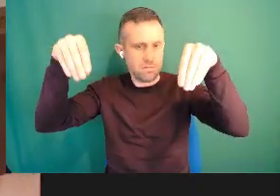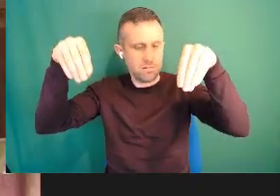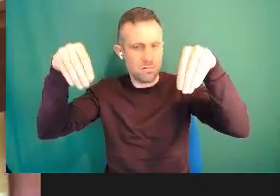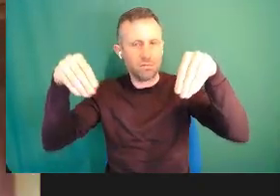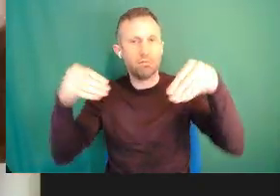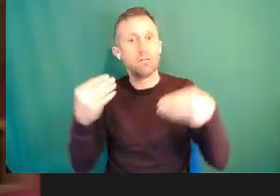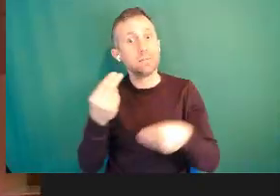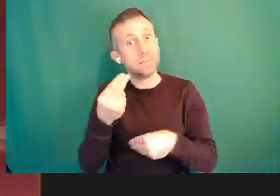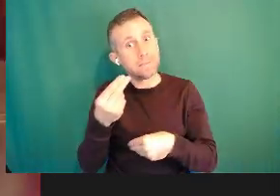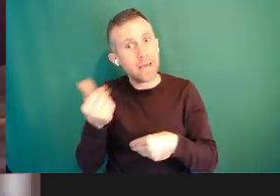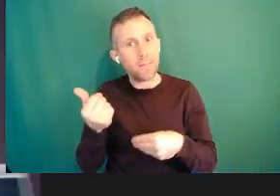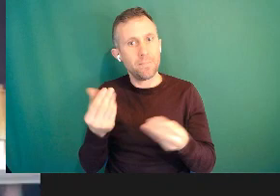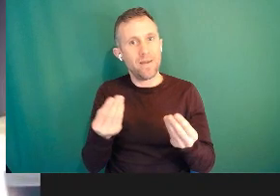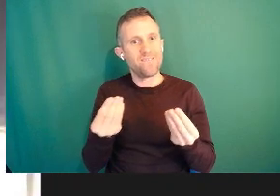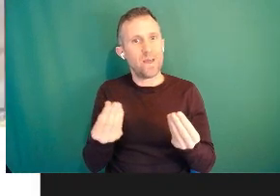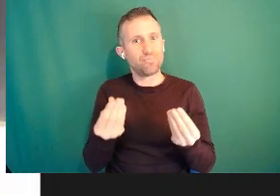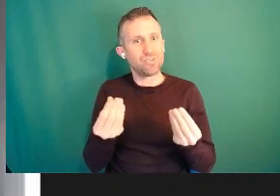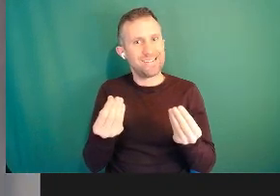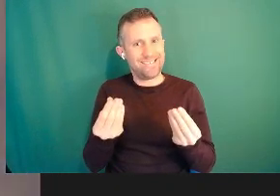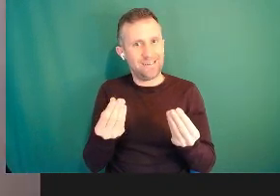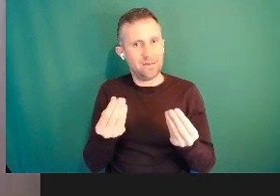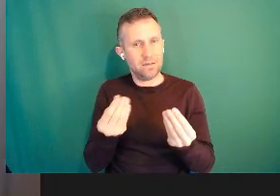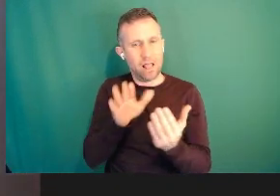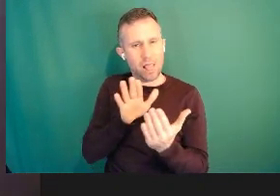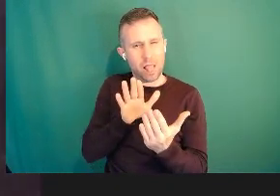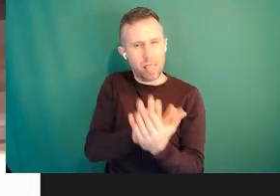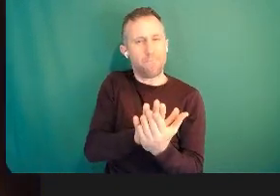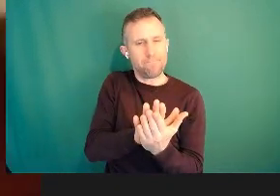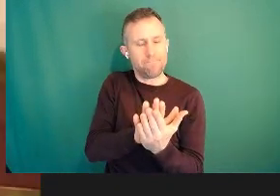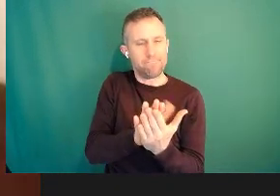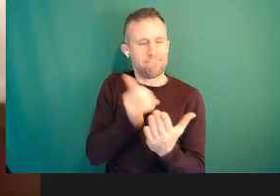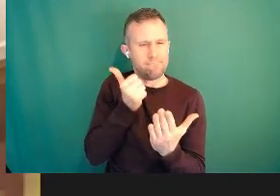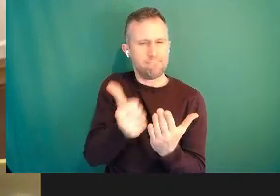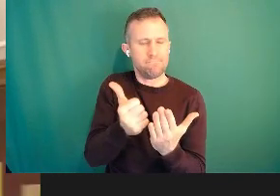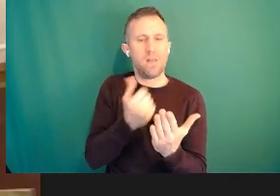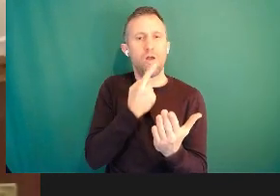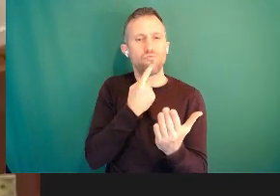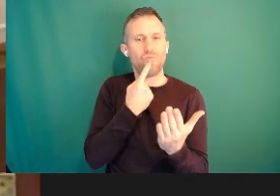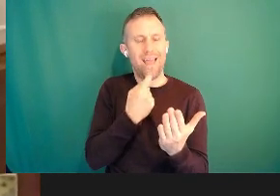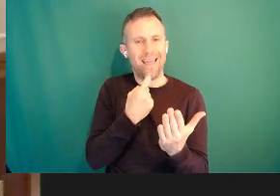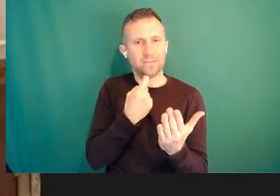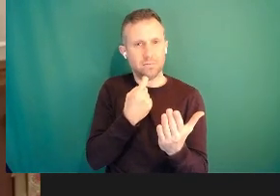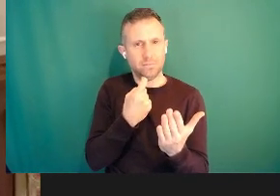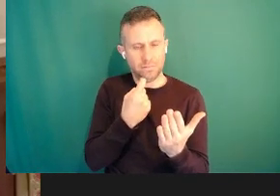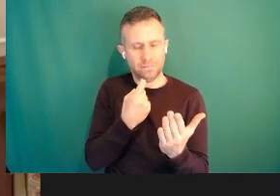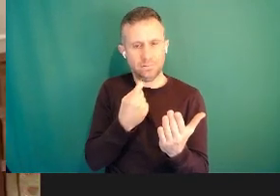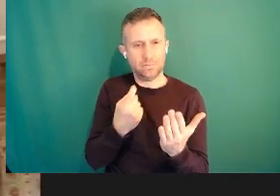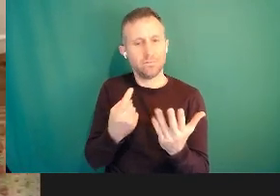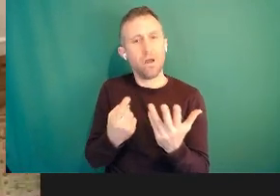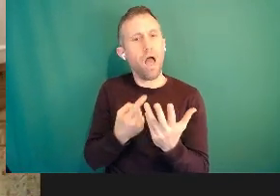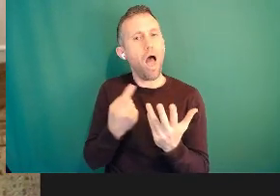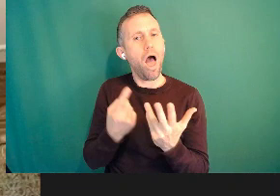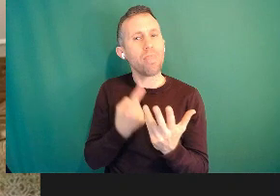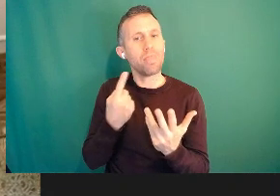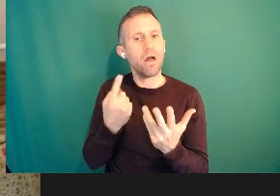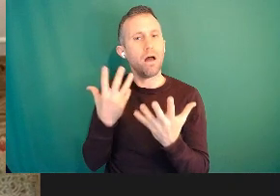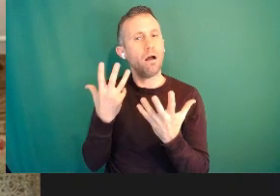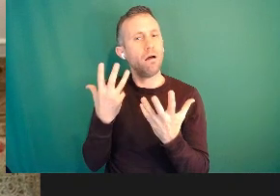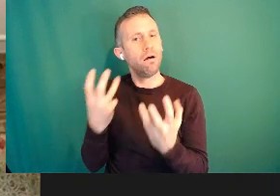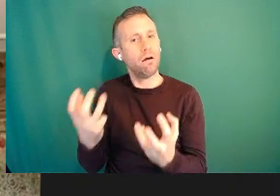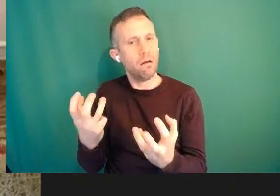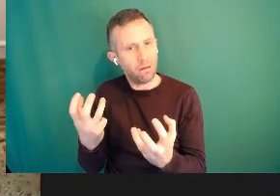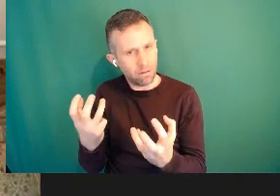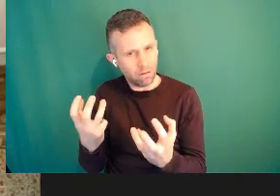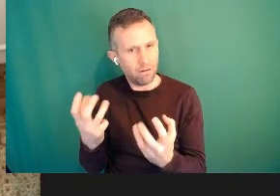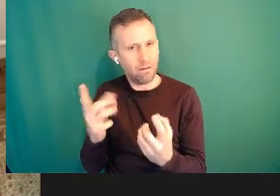the sunlight from the windows behind me, sunlight's come through and it's bleached the fabric, and it's faded differently, and it's